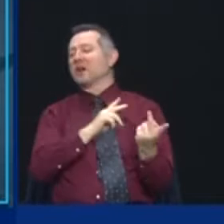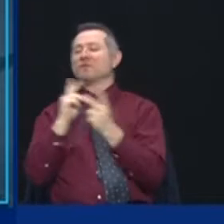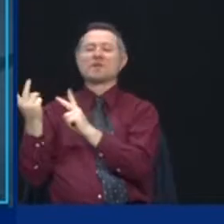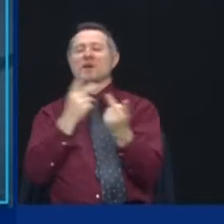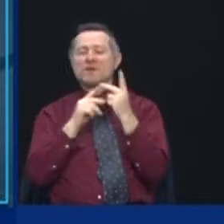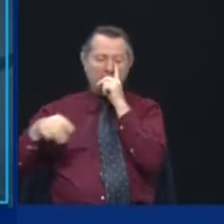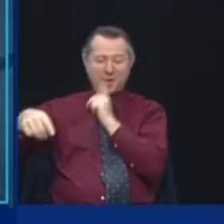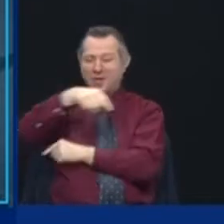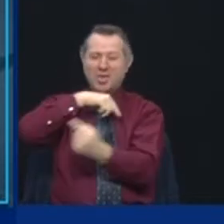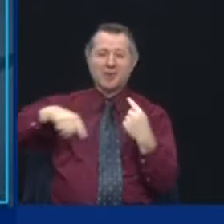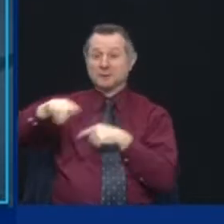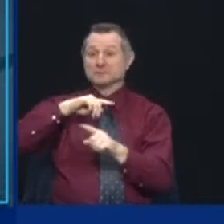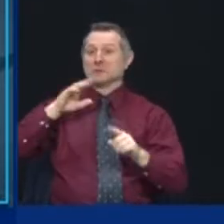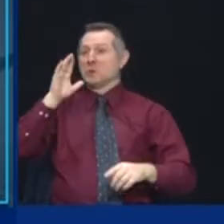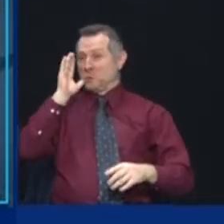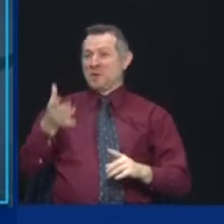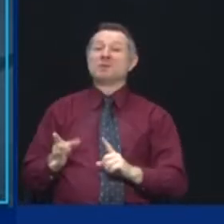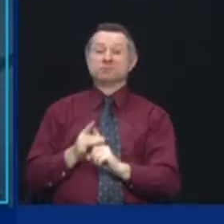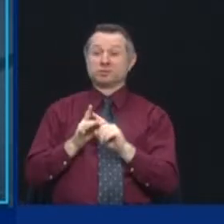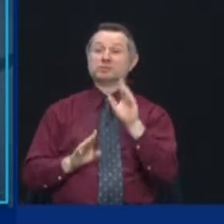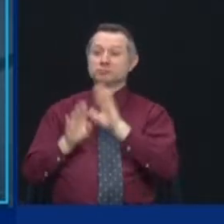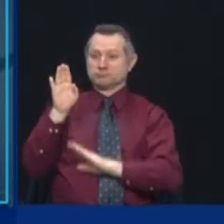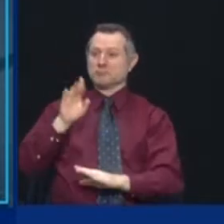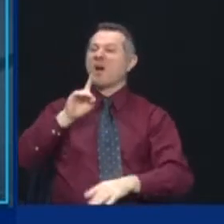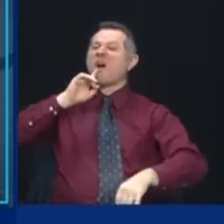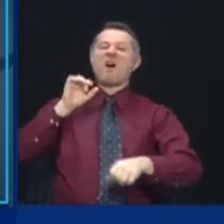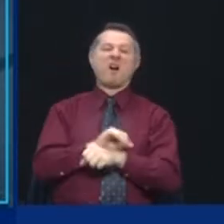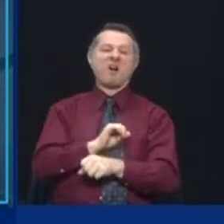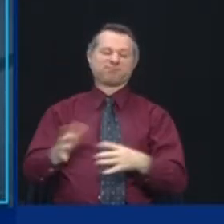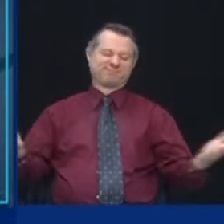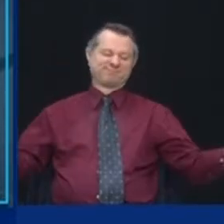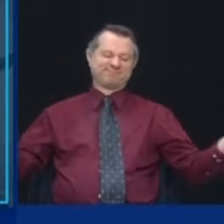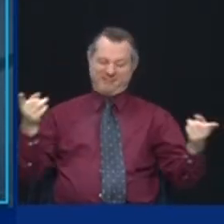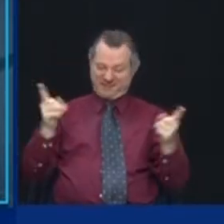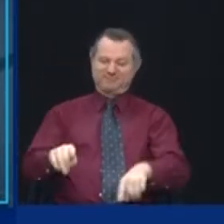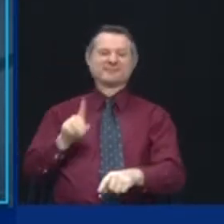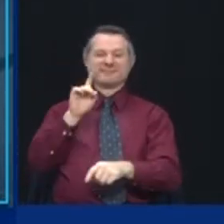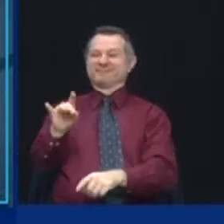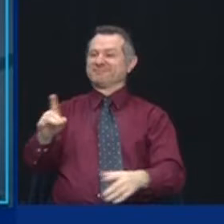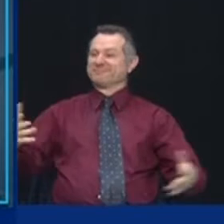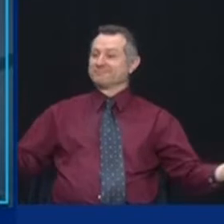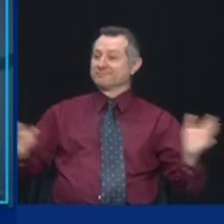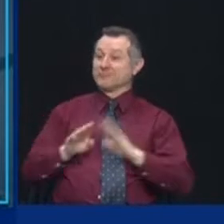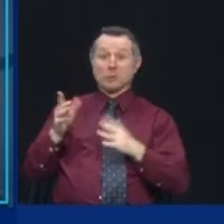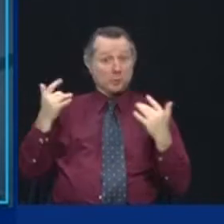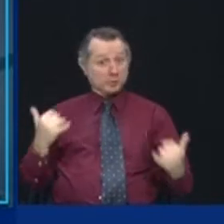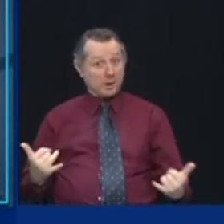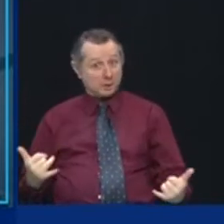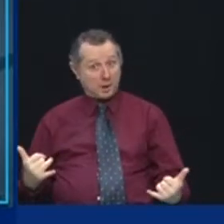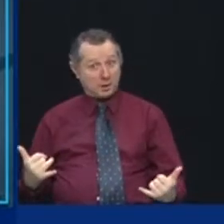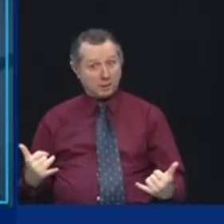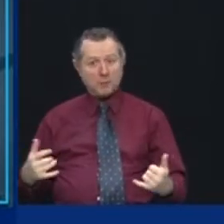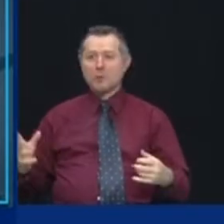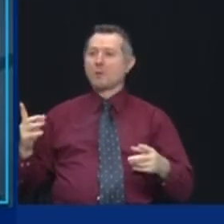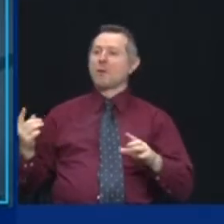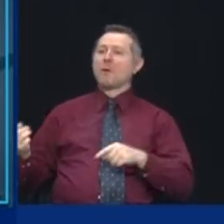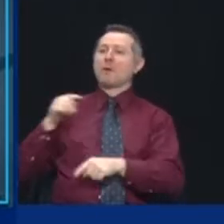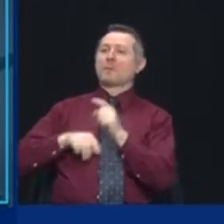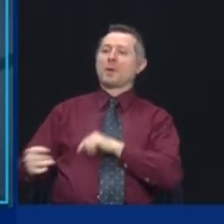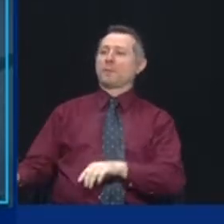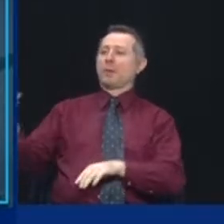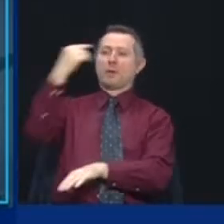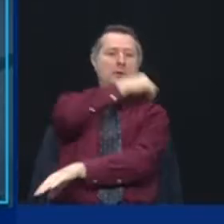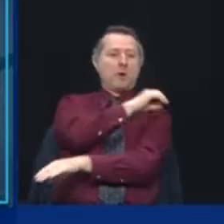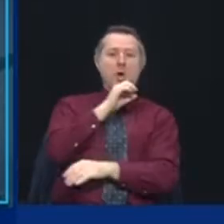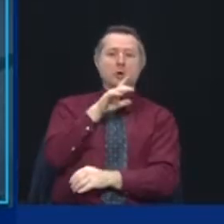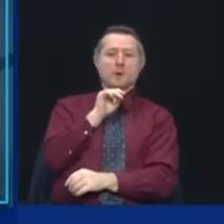go up, and the infection rate went up. We're back to October 28th on the one-day average, 1.4%. So